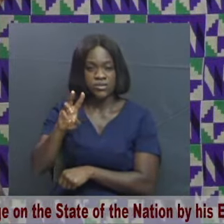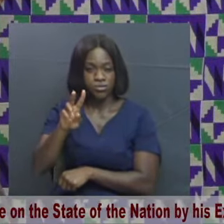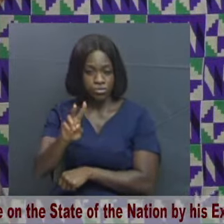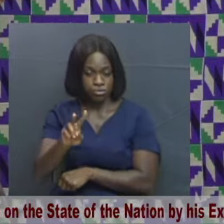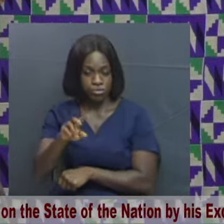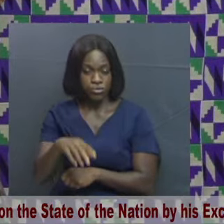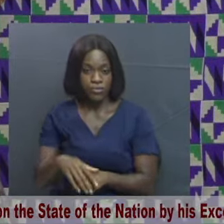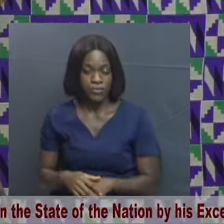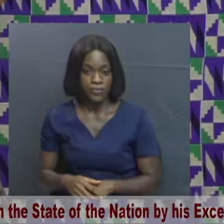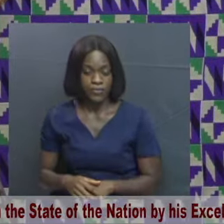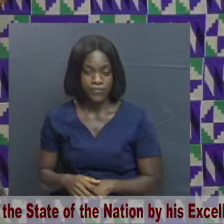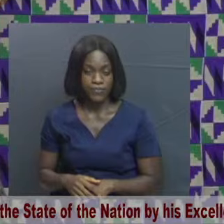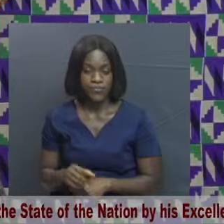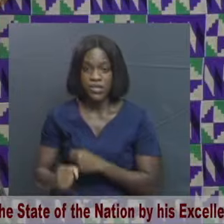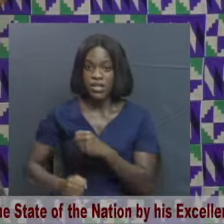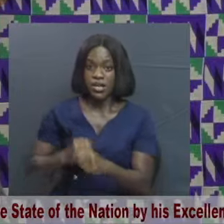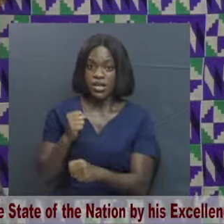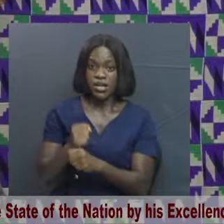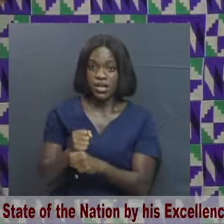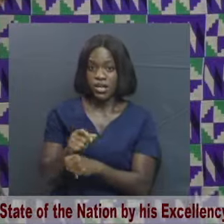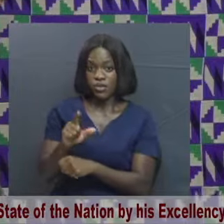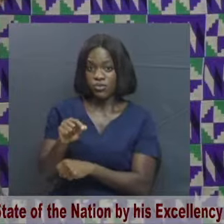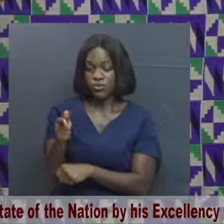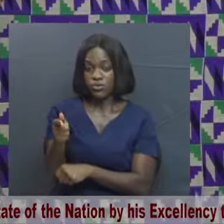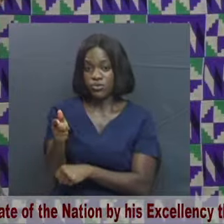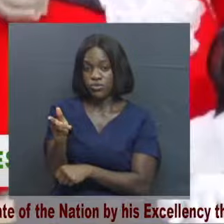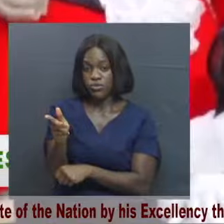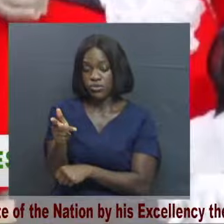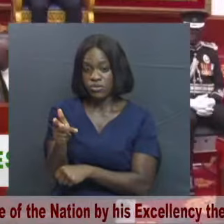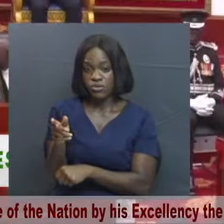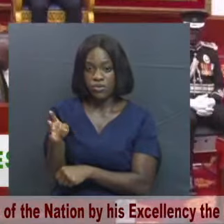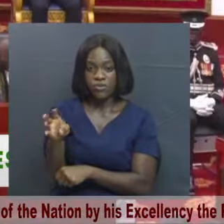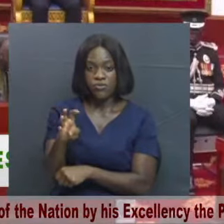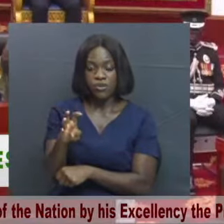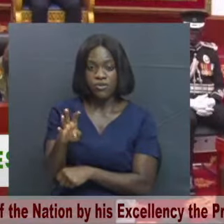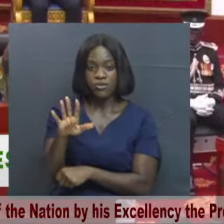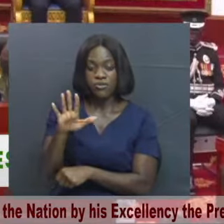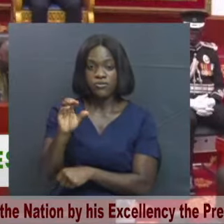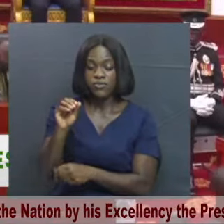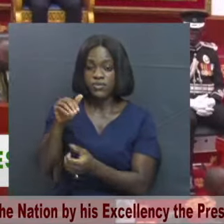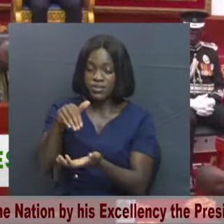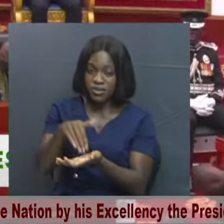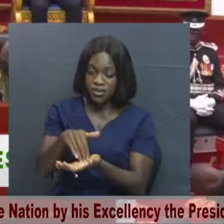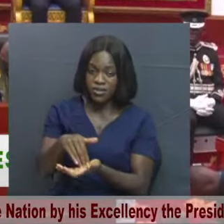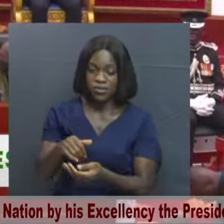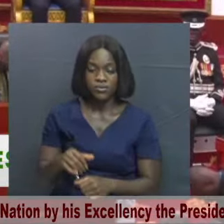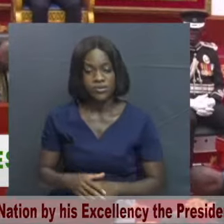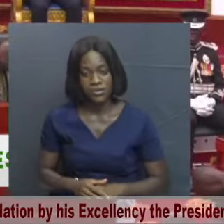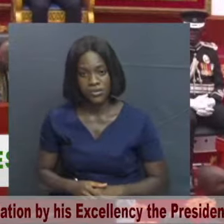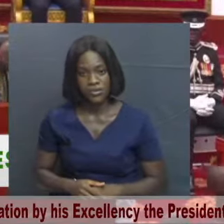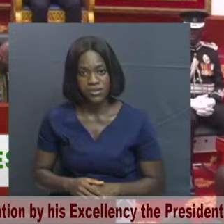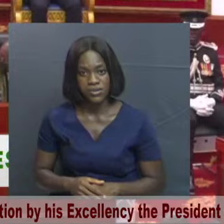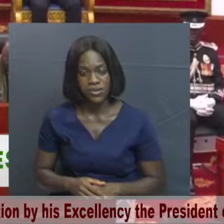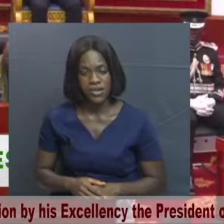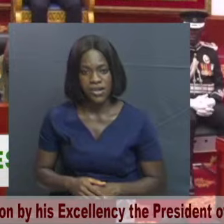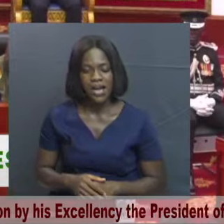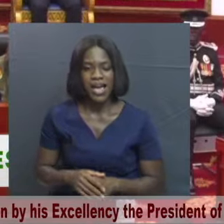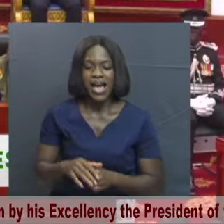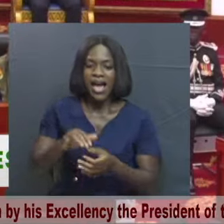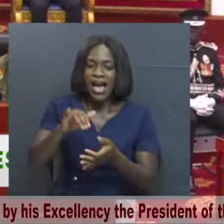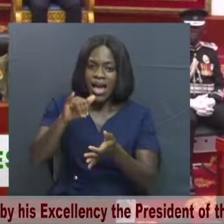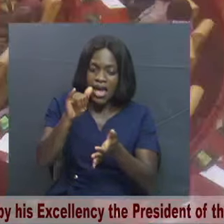tons and in 2023 450,000 metric tons this healthy